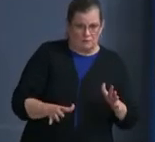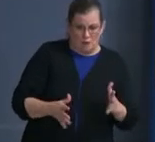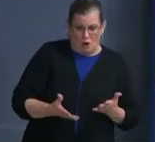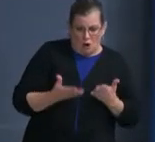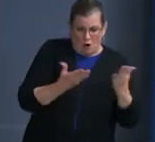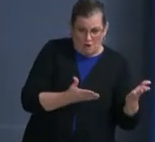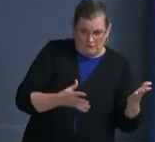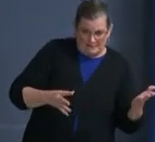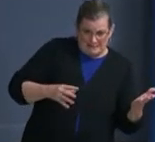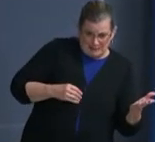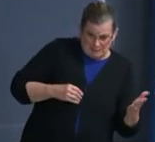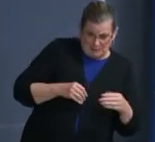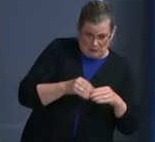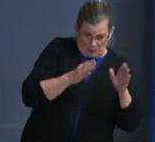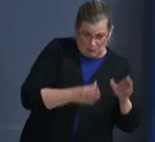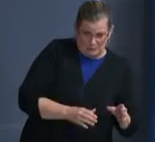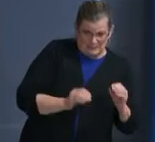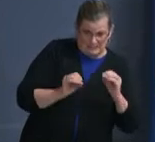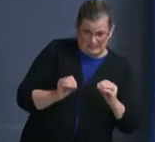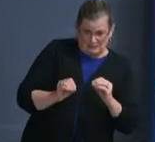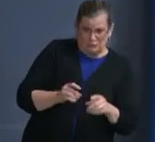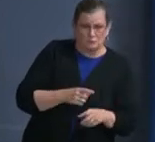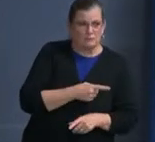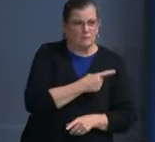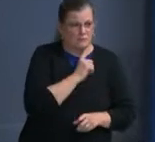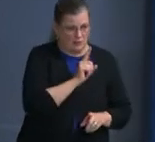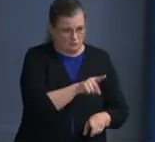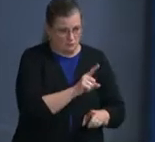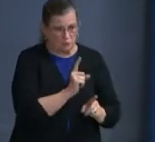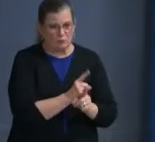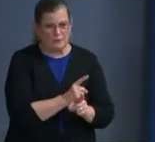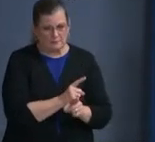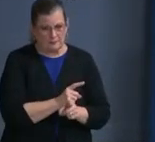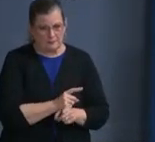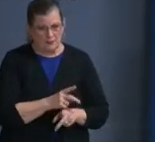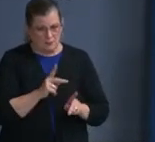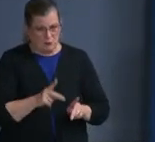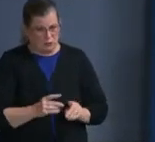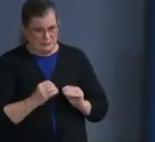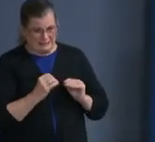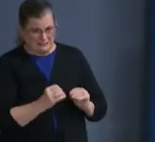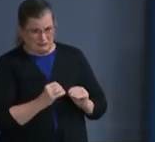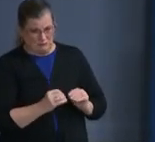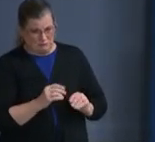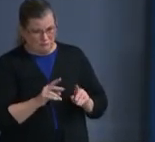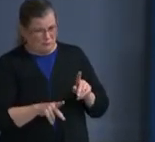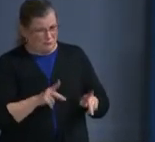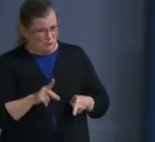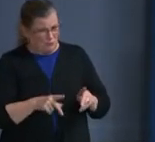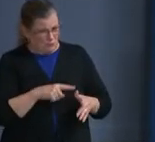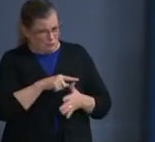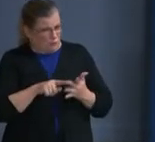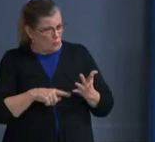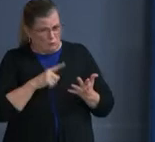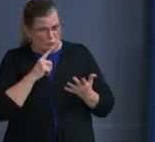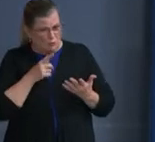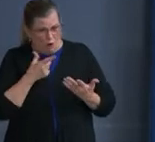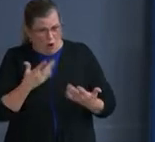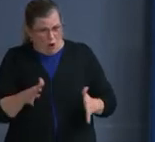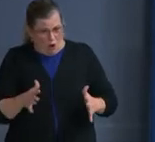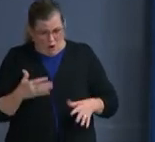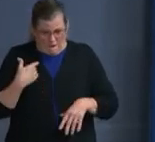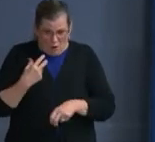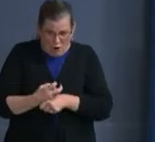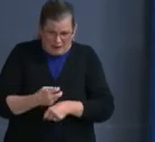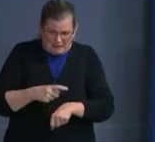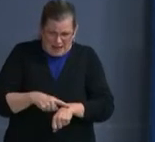in-person teaching slot, right? Correct. So the in-person teaching folks, those were the ones that were having a hard time learning on